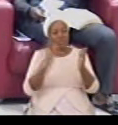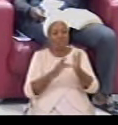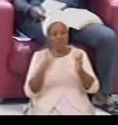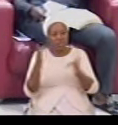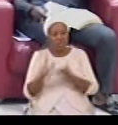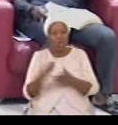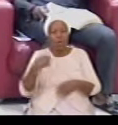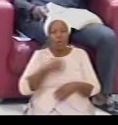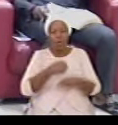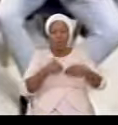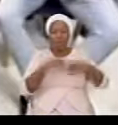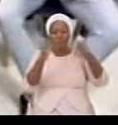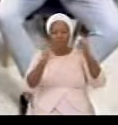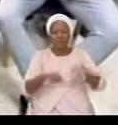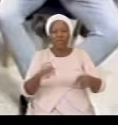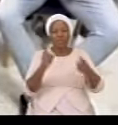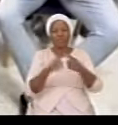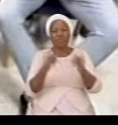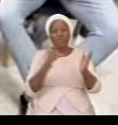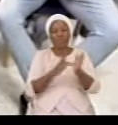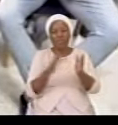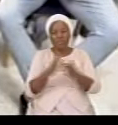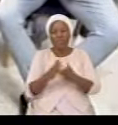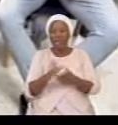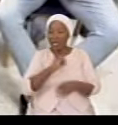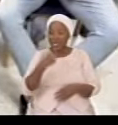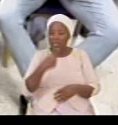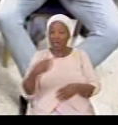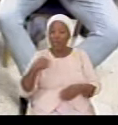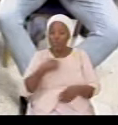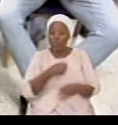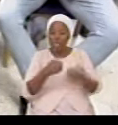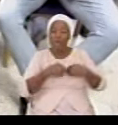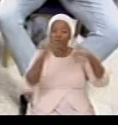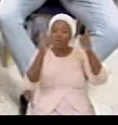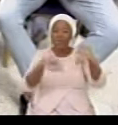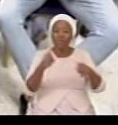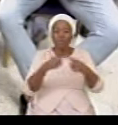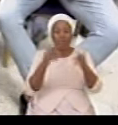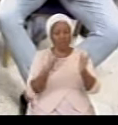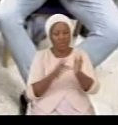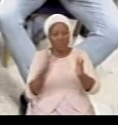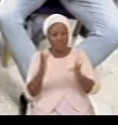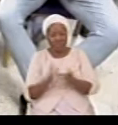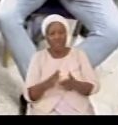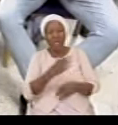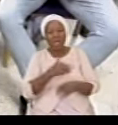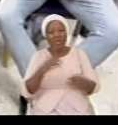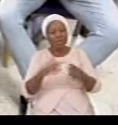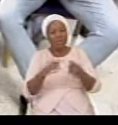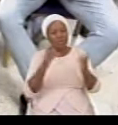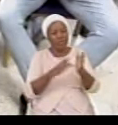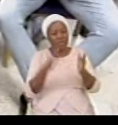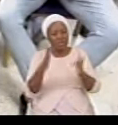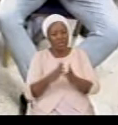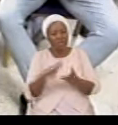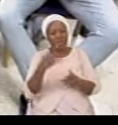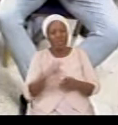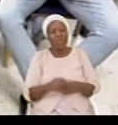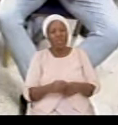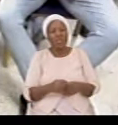have come to Jesus. I said, we have come to Jesus, and to Jesus,